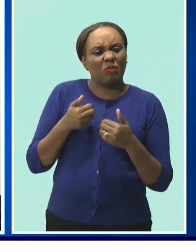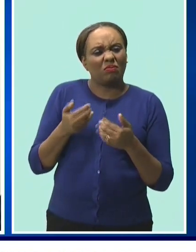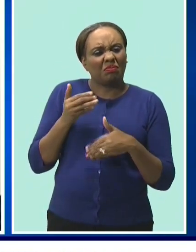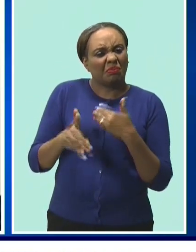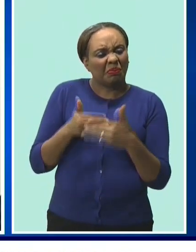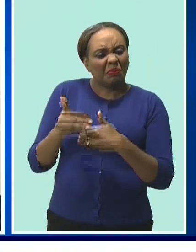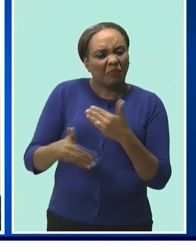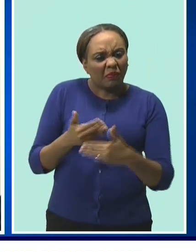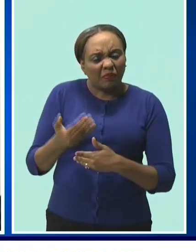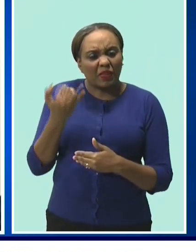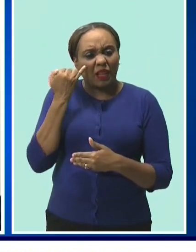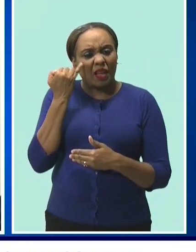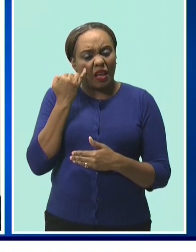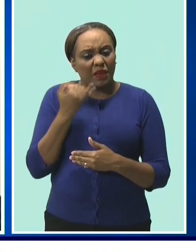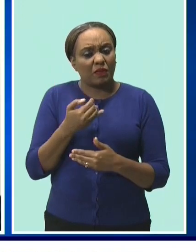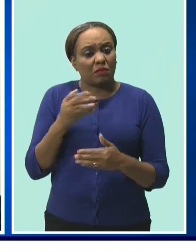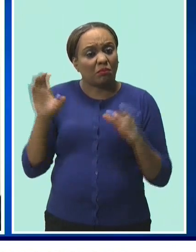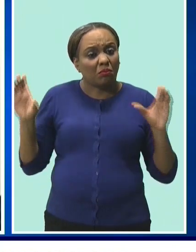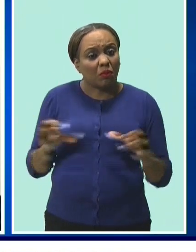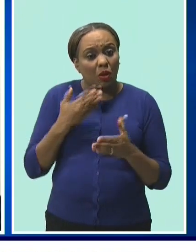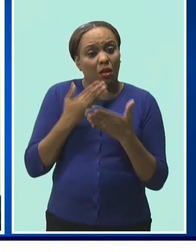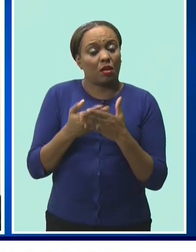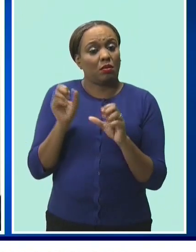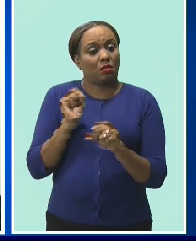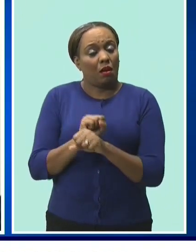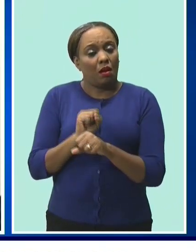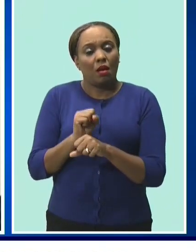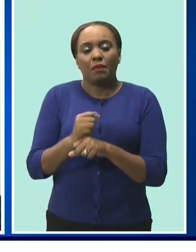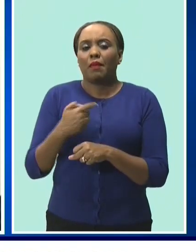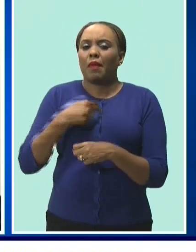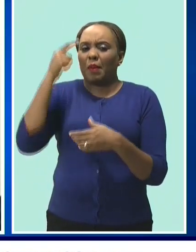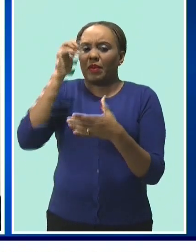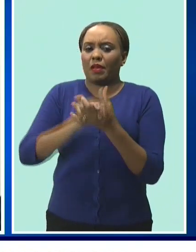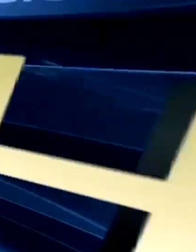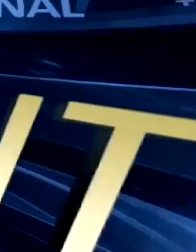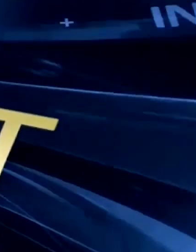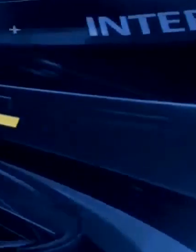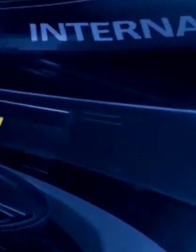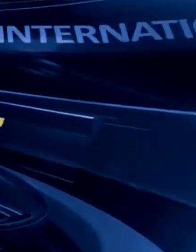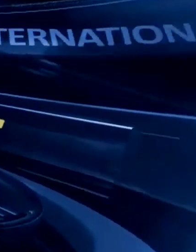workers show themselves able, which I am happy to really believe they will.